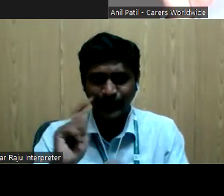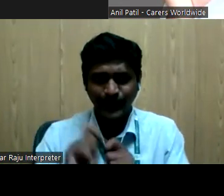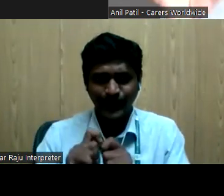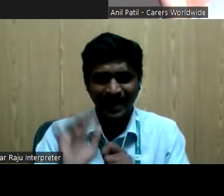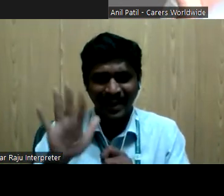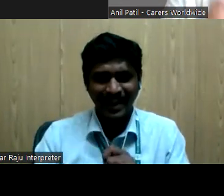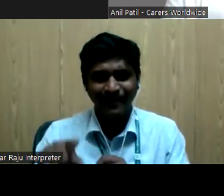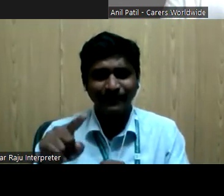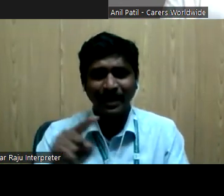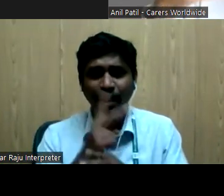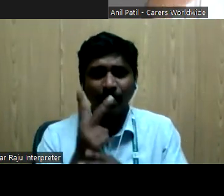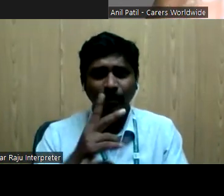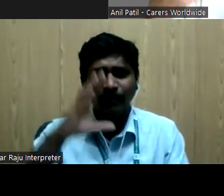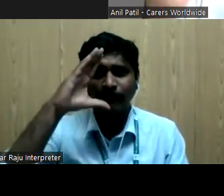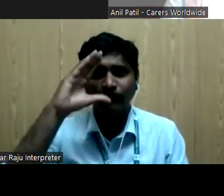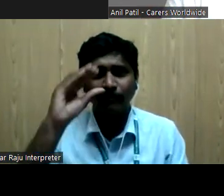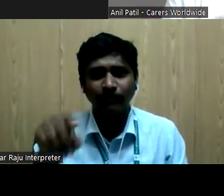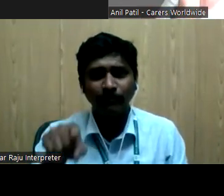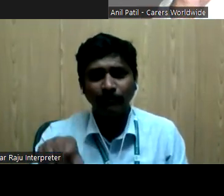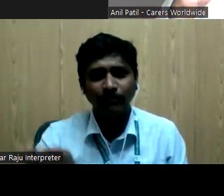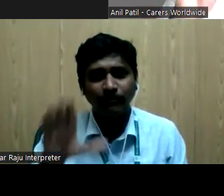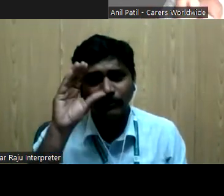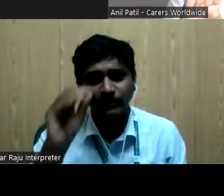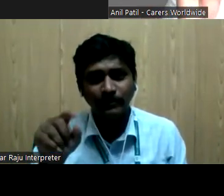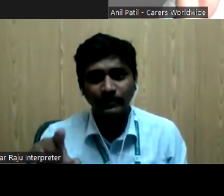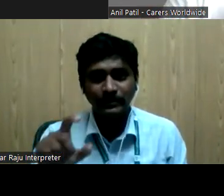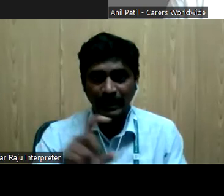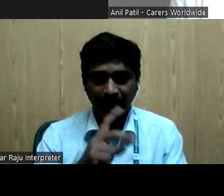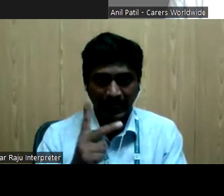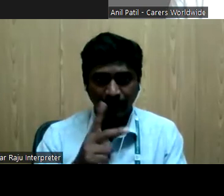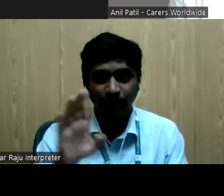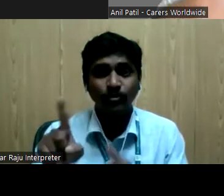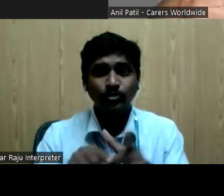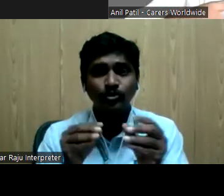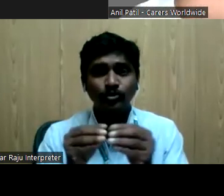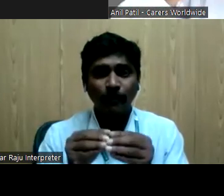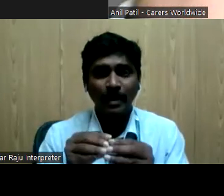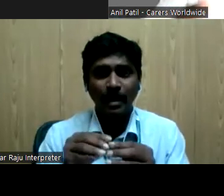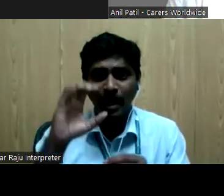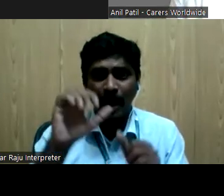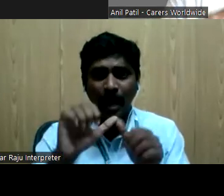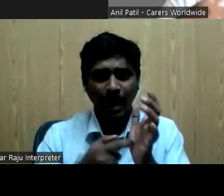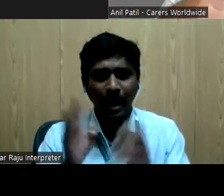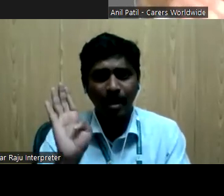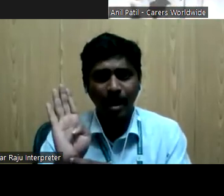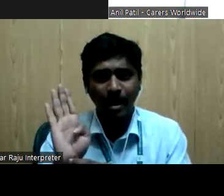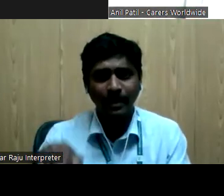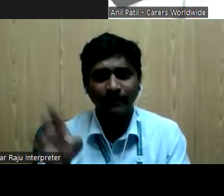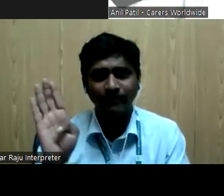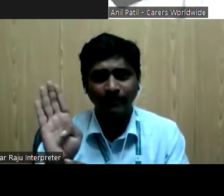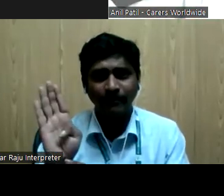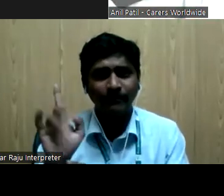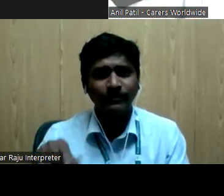many of our carers in rural areas, caregivers in rural areas, they have the job card, employment card, but they are unable to participate. They